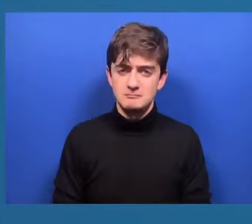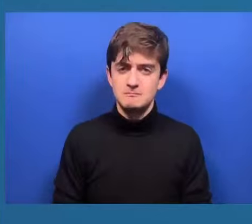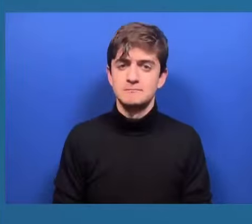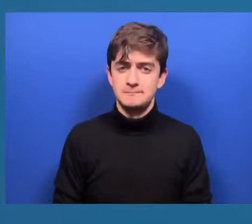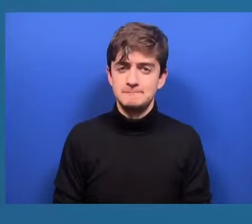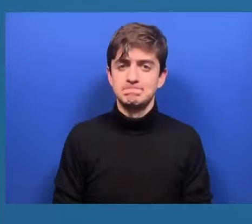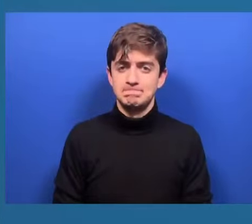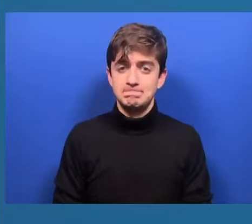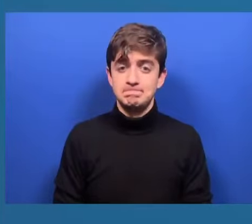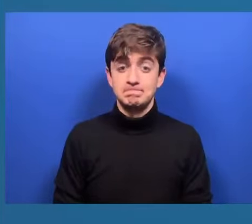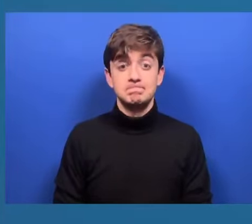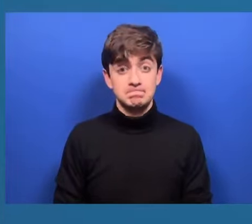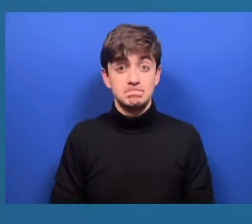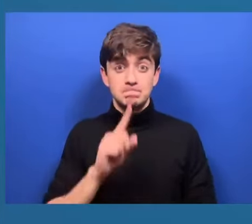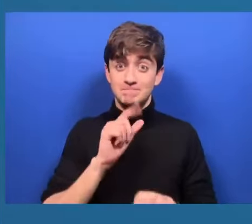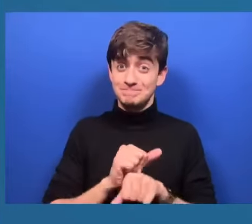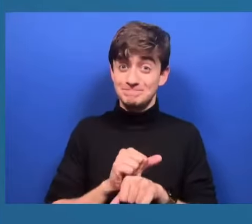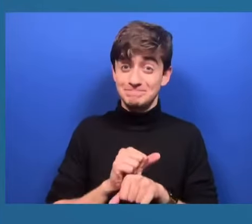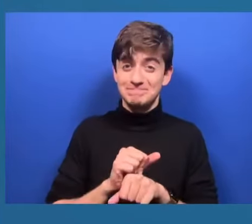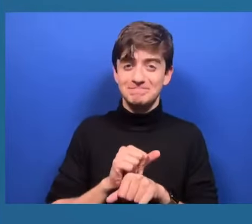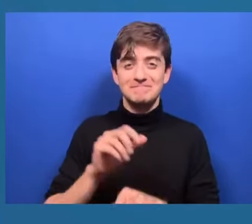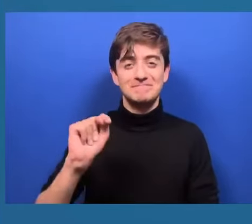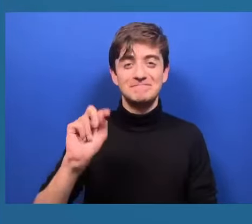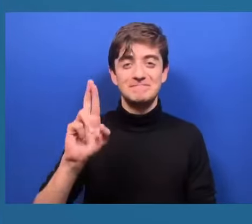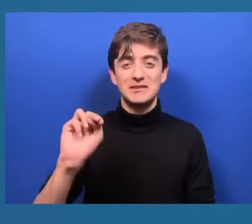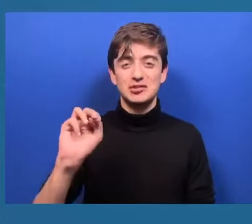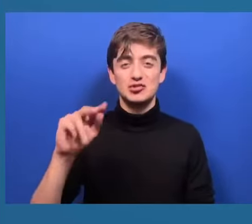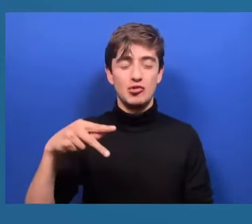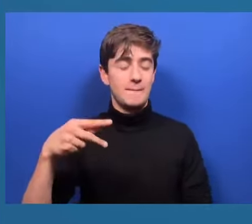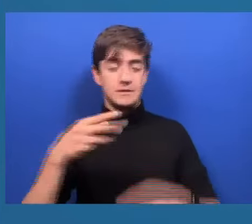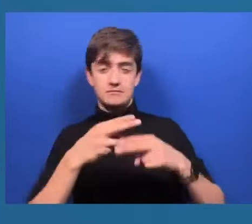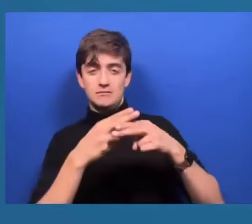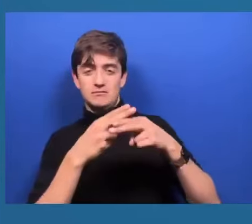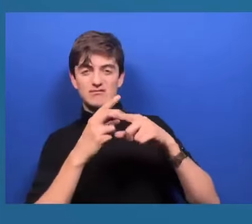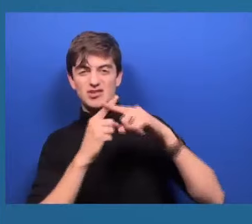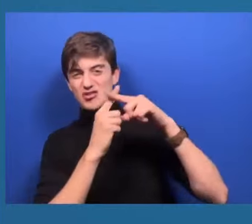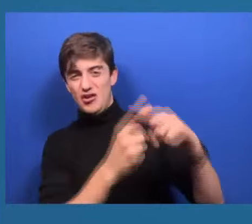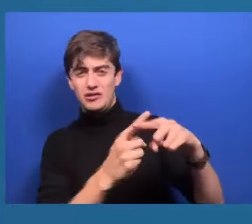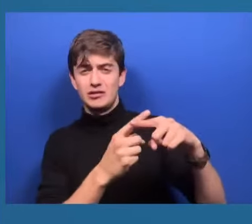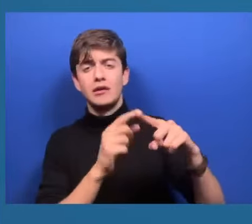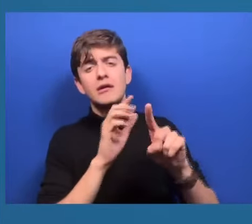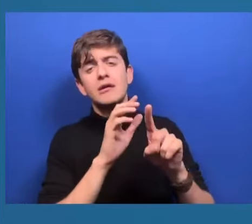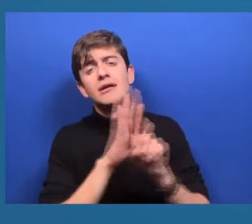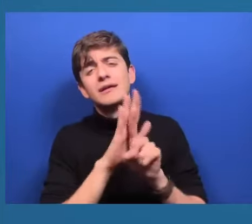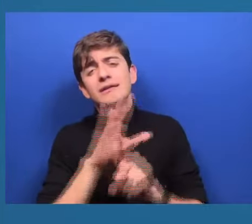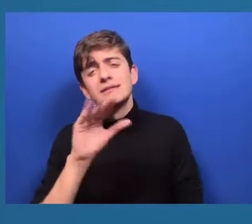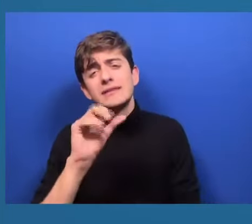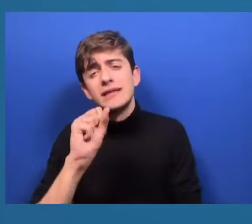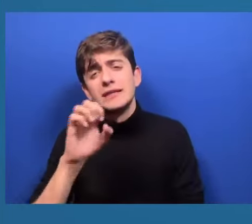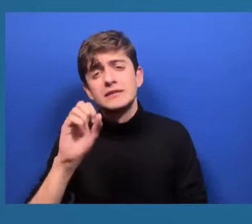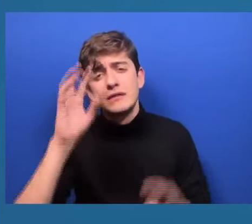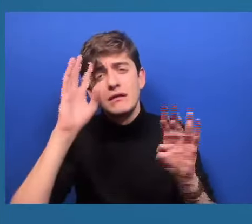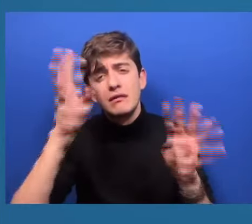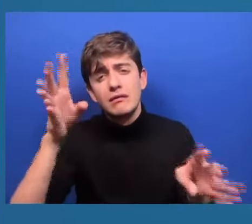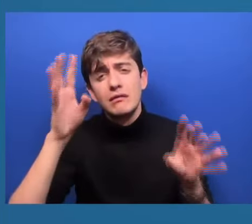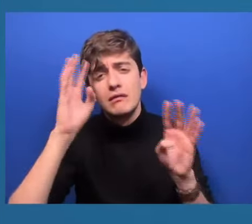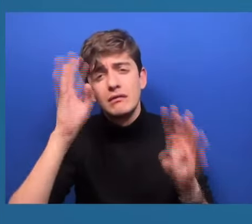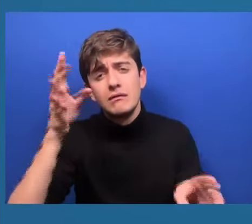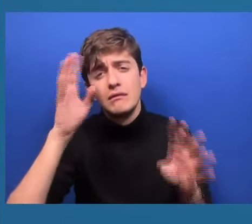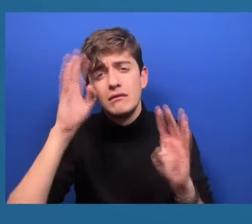And sure enough, Donald Trump is going after her with a case that is so bogus that the